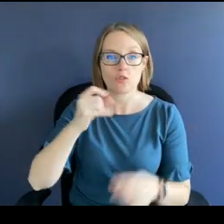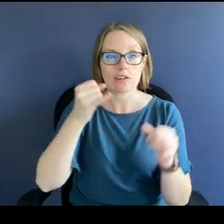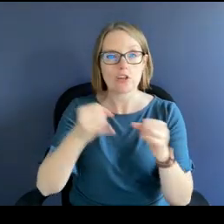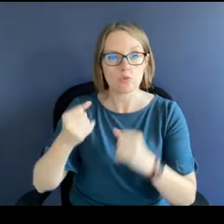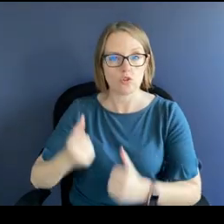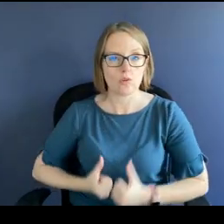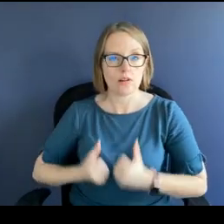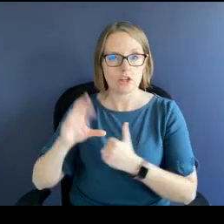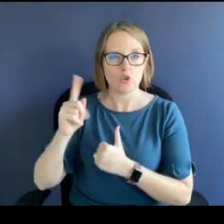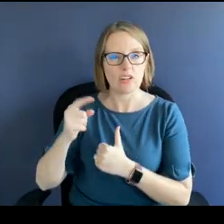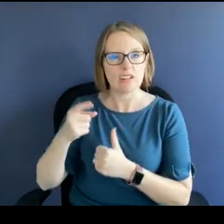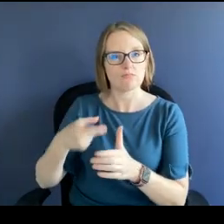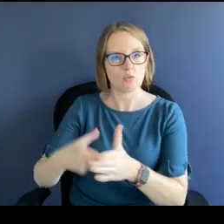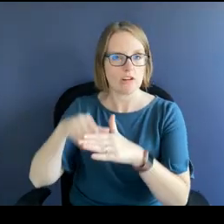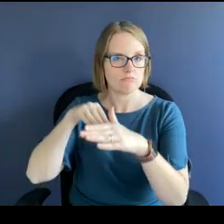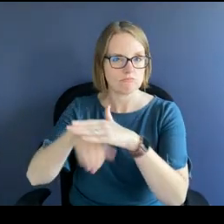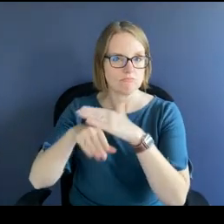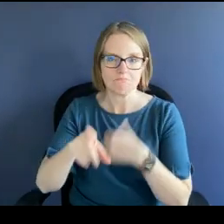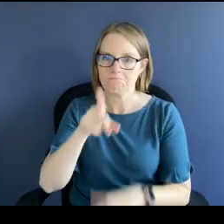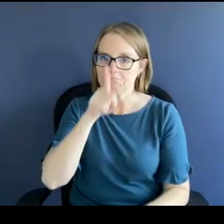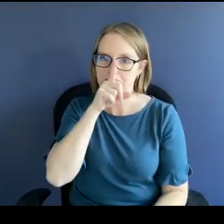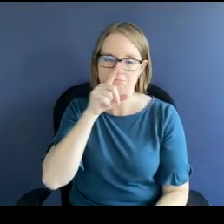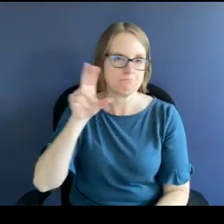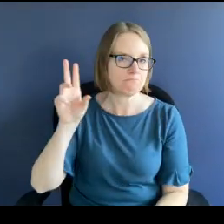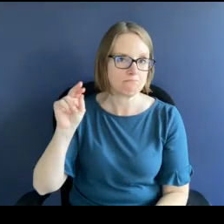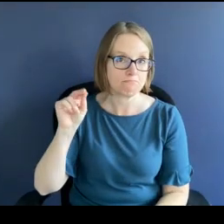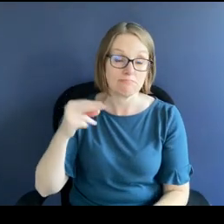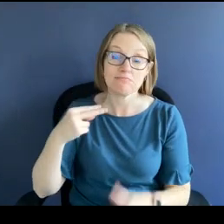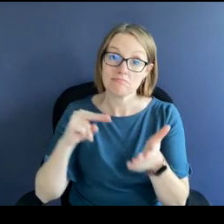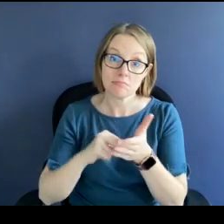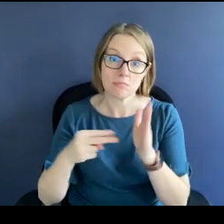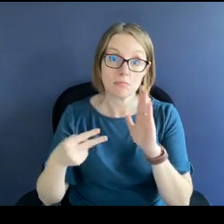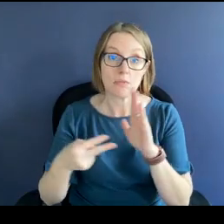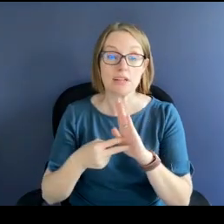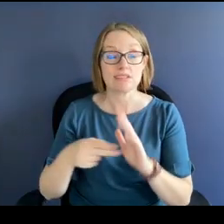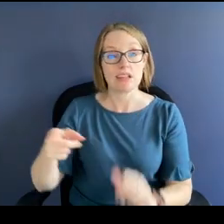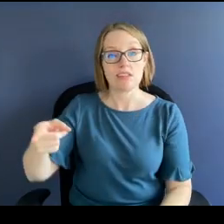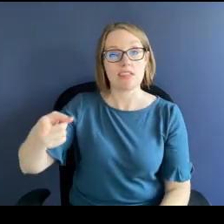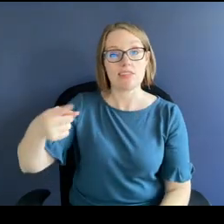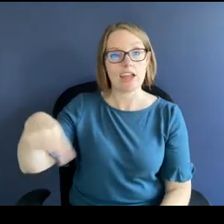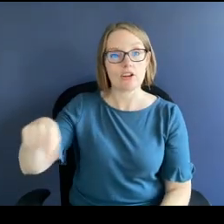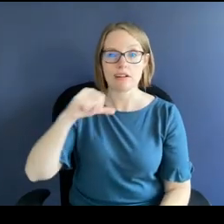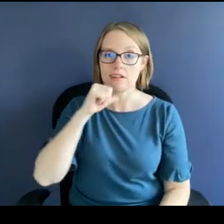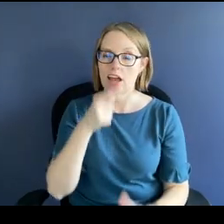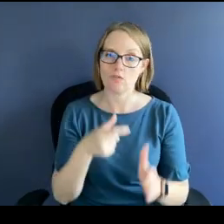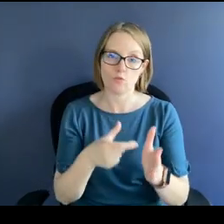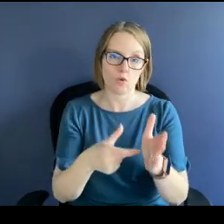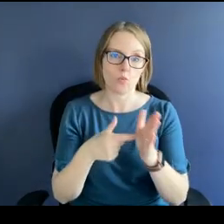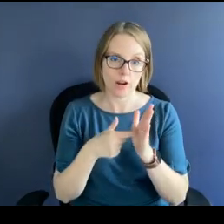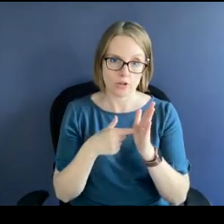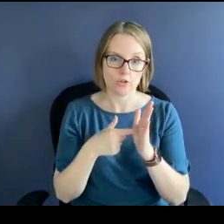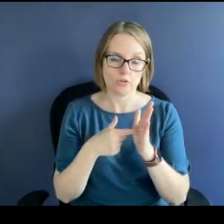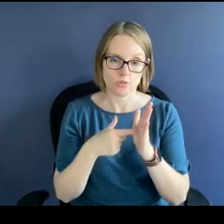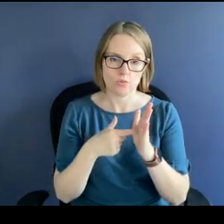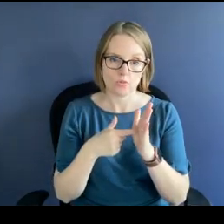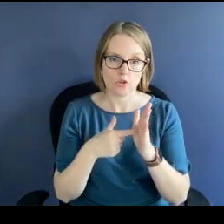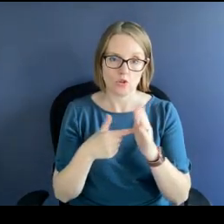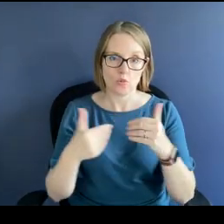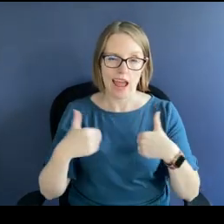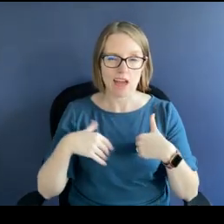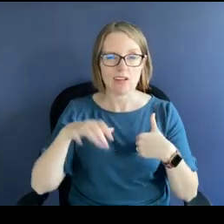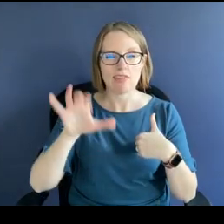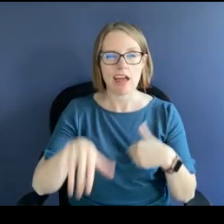be accessible, which also means that they are not required to have